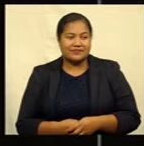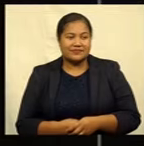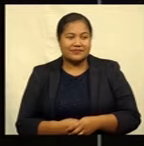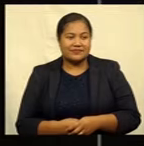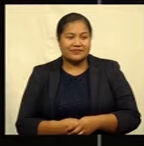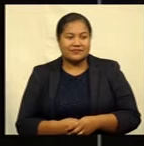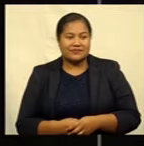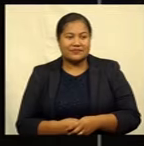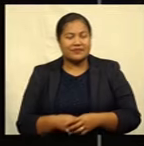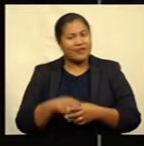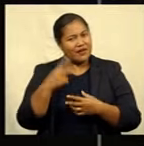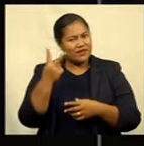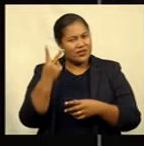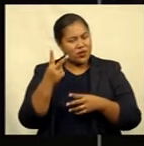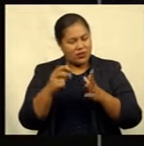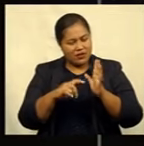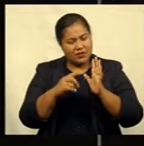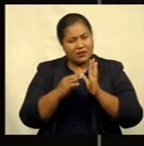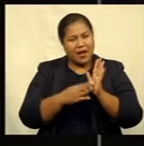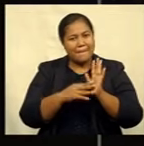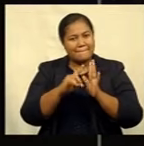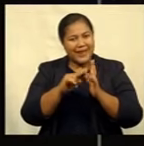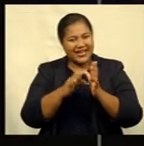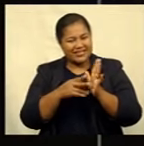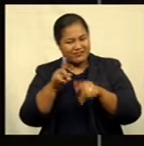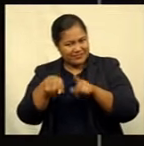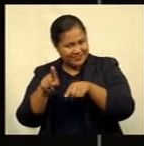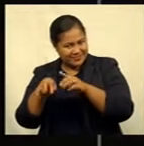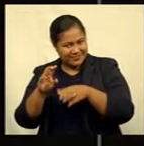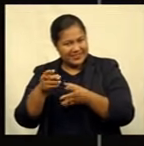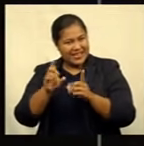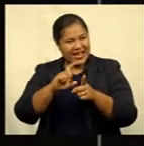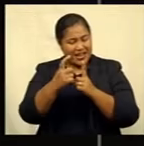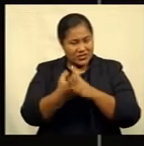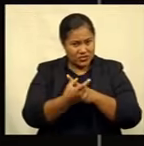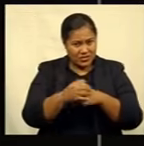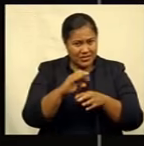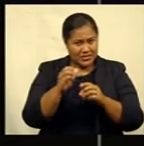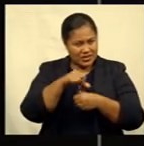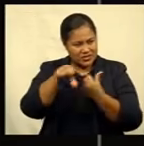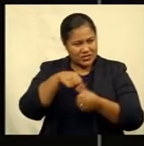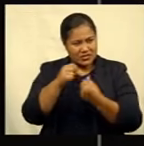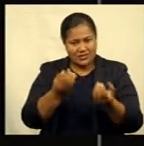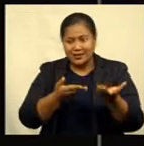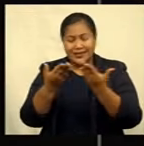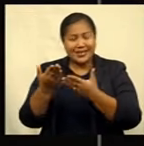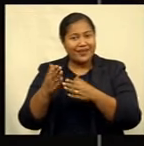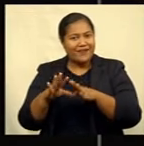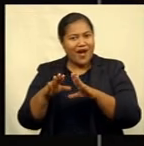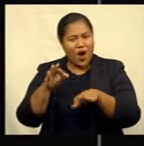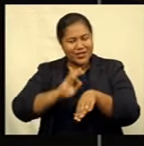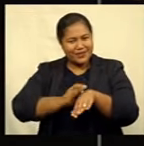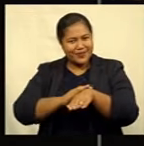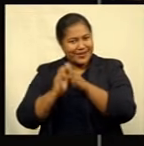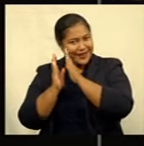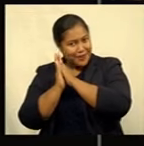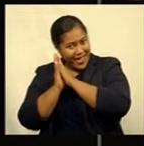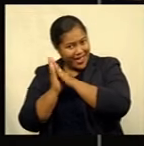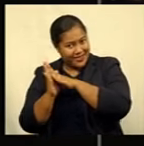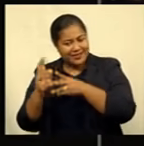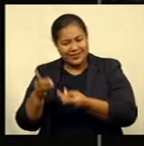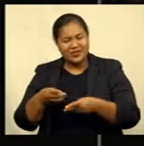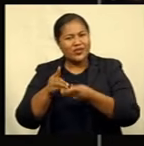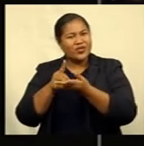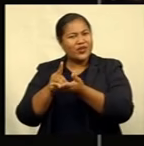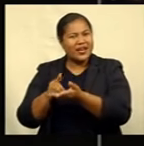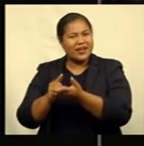The Victorian Multicultural Sports Association has dispatched hospital beds to Fiji, donated by the Royal Victorian